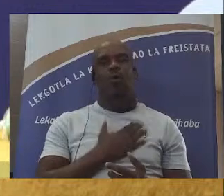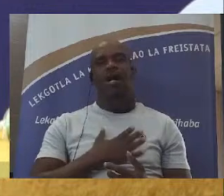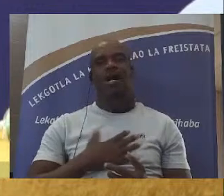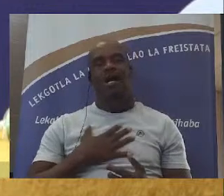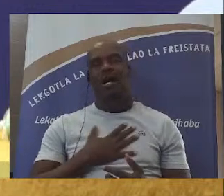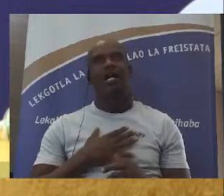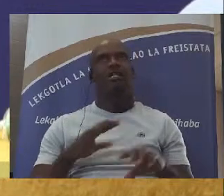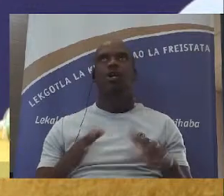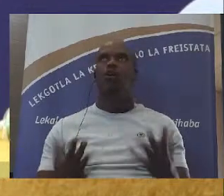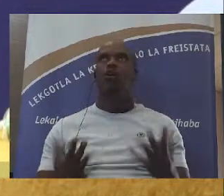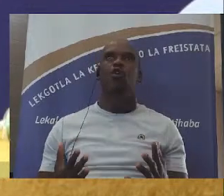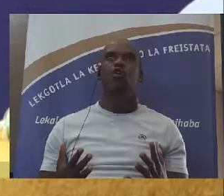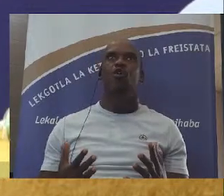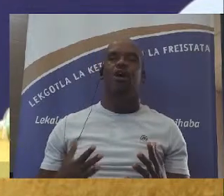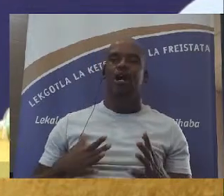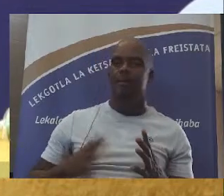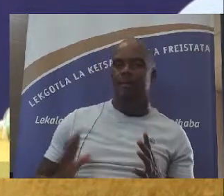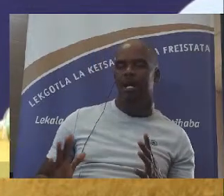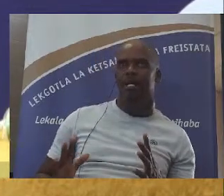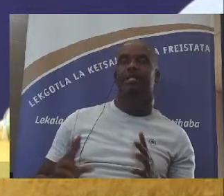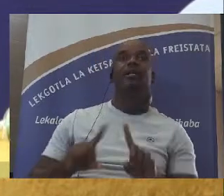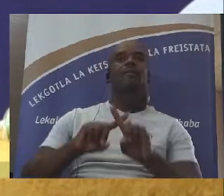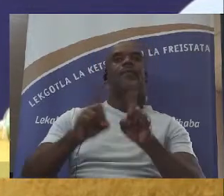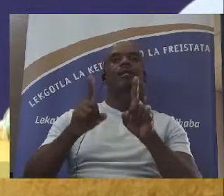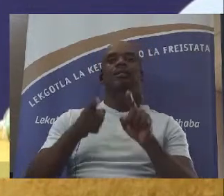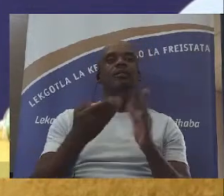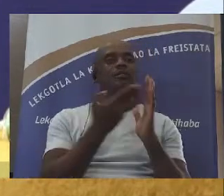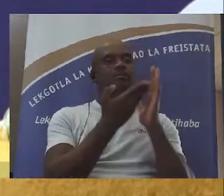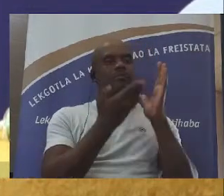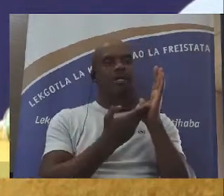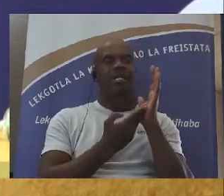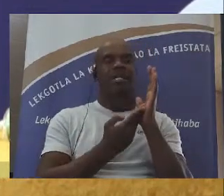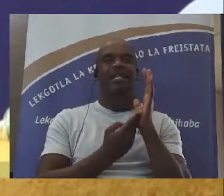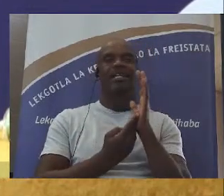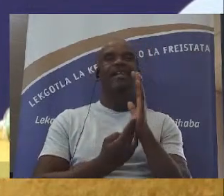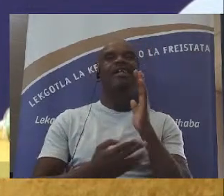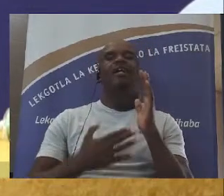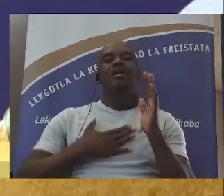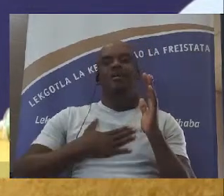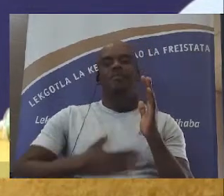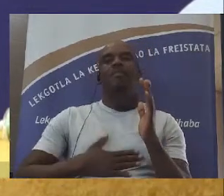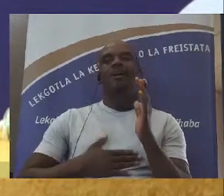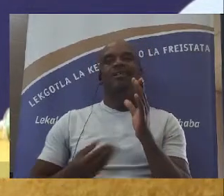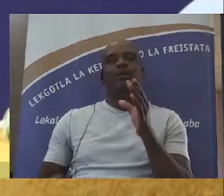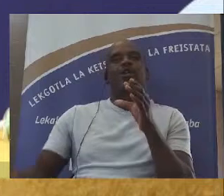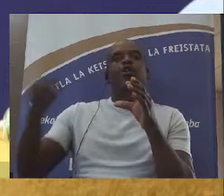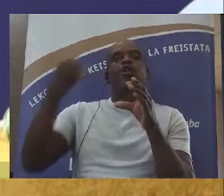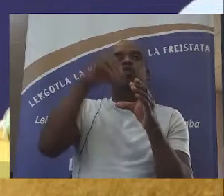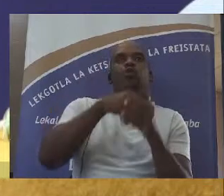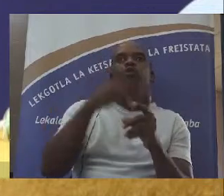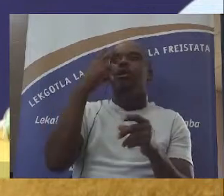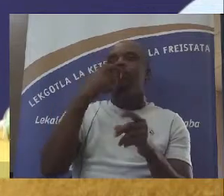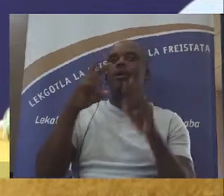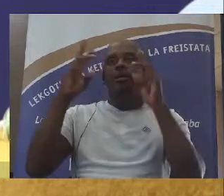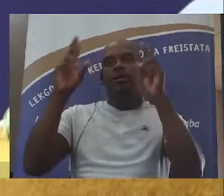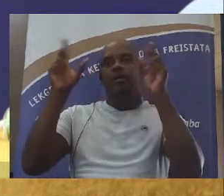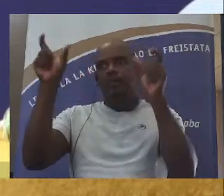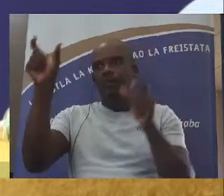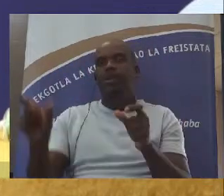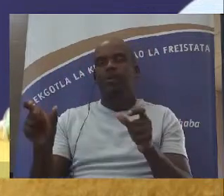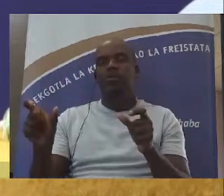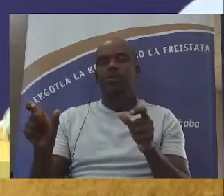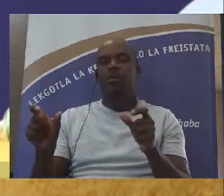but bili ena e batla ho kenyeletsa motho e motsho ha ho etsuwa business ya